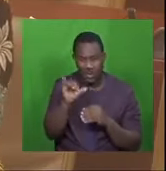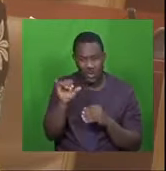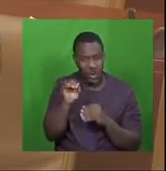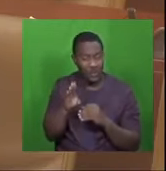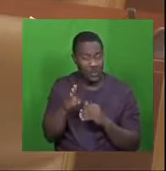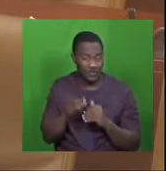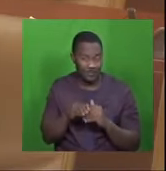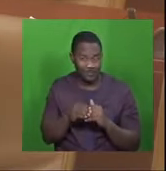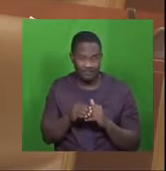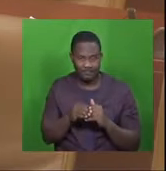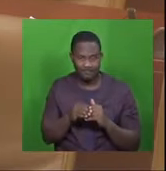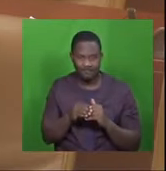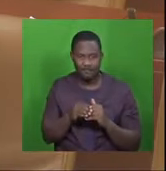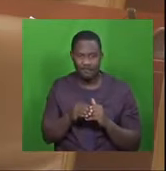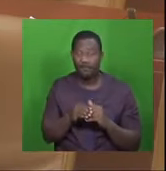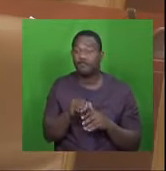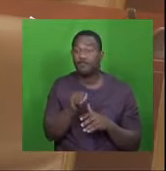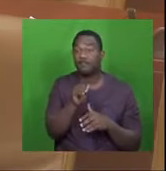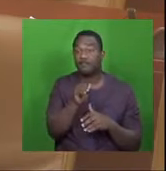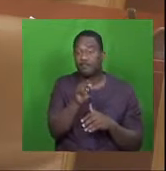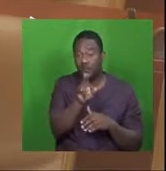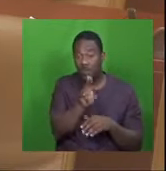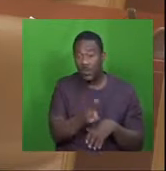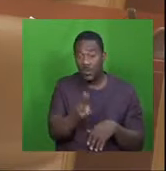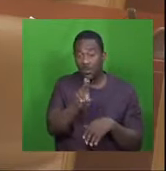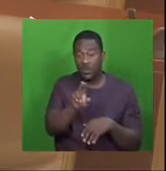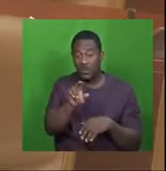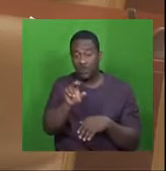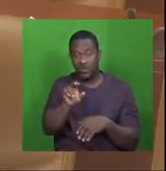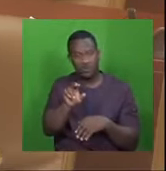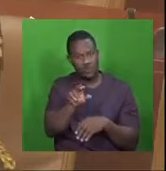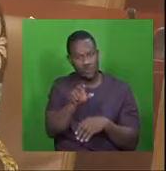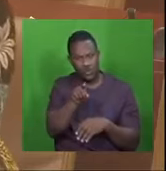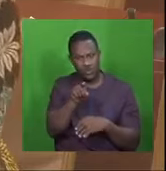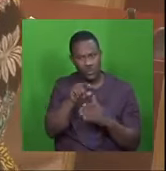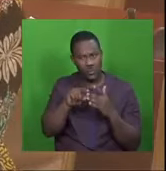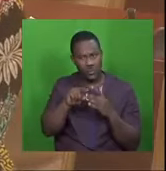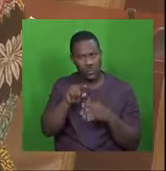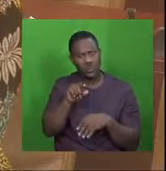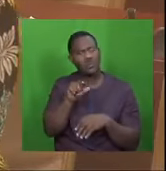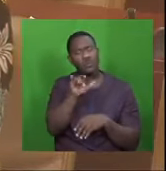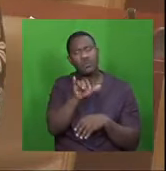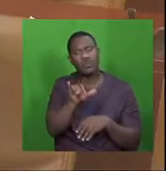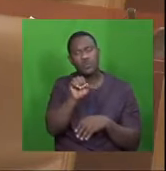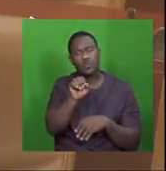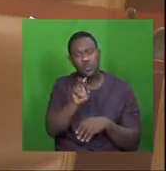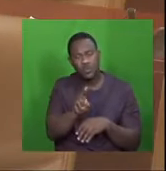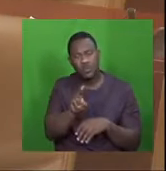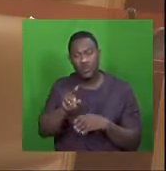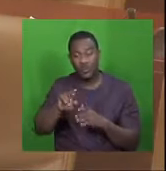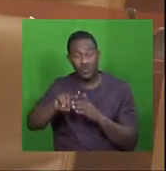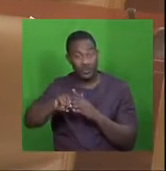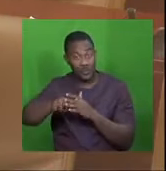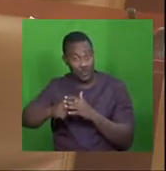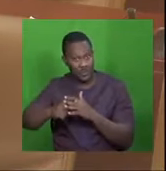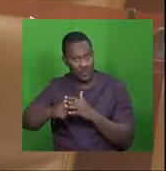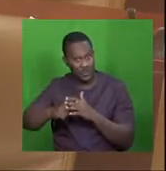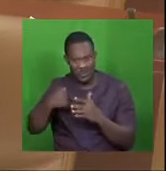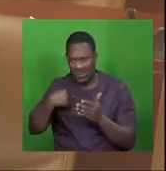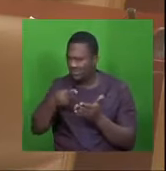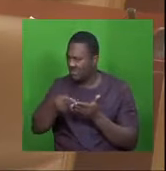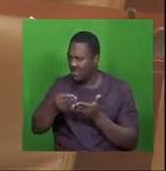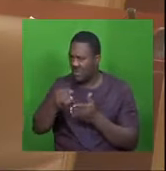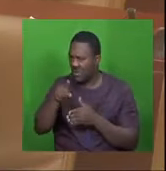already youth tax, we have begun a pilot project with about 70 people where we have spent about 1.98 million Ghana